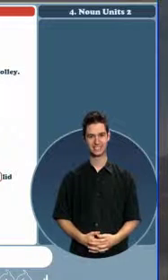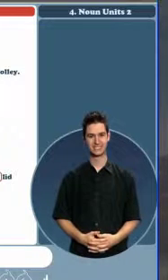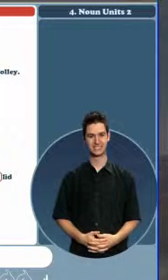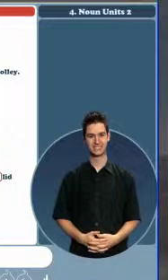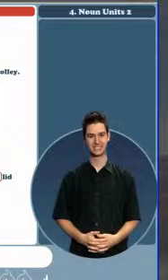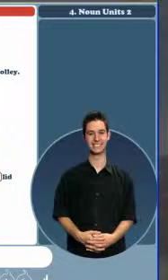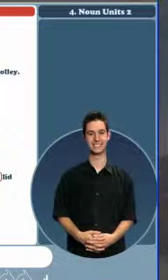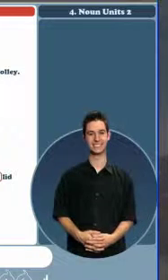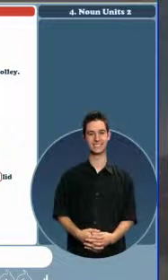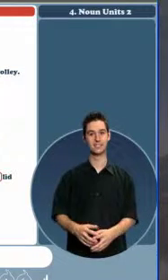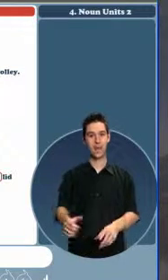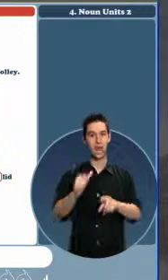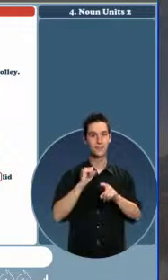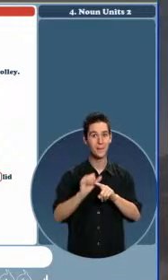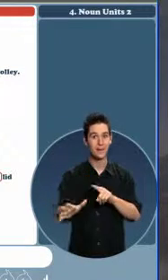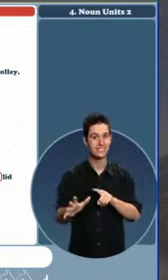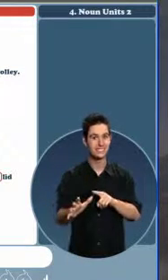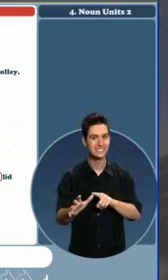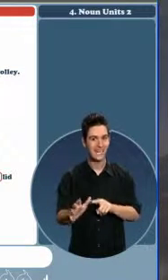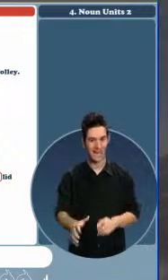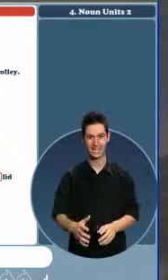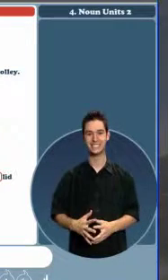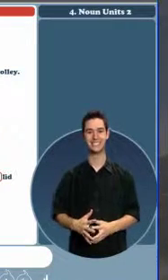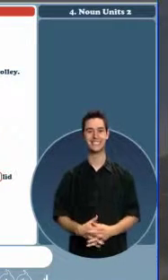Well done.